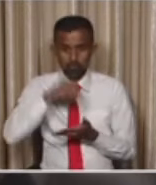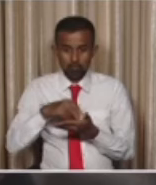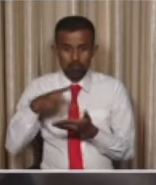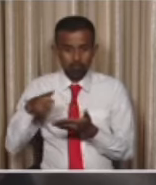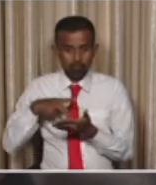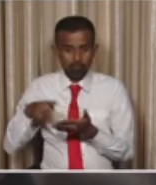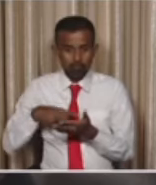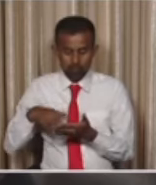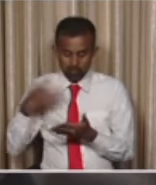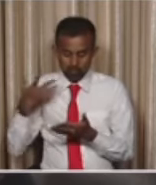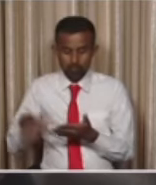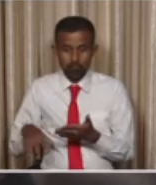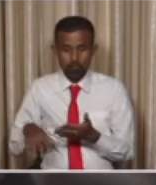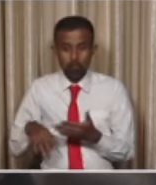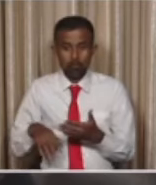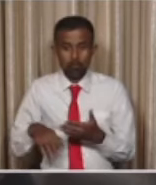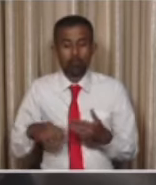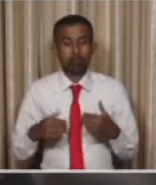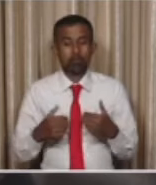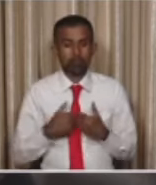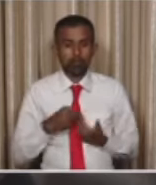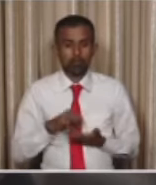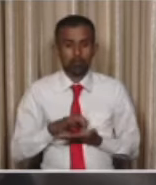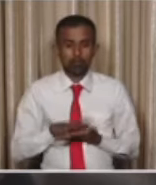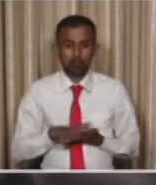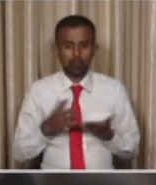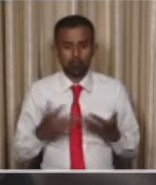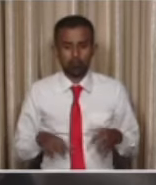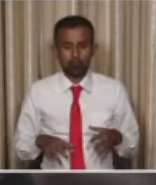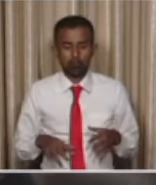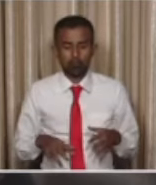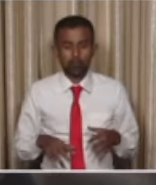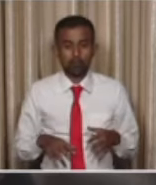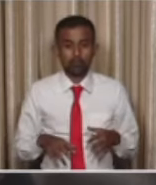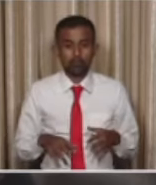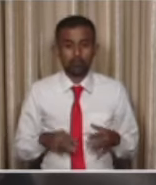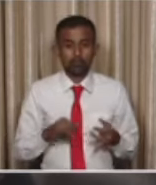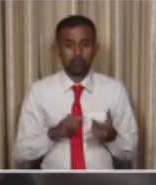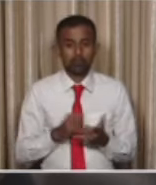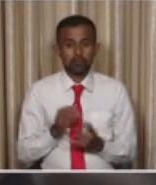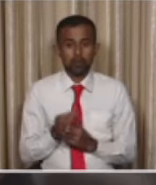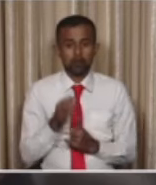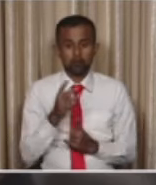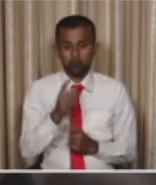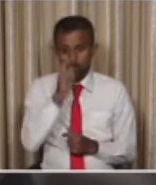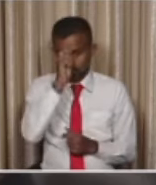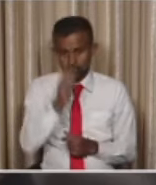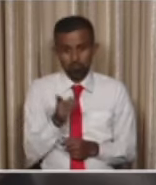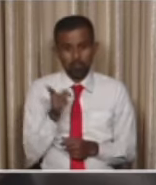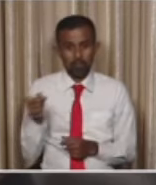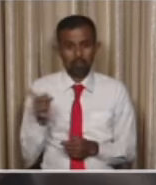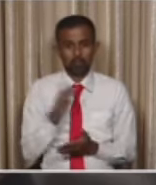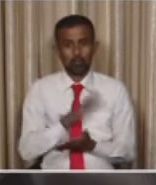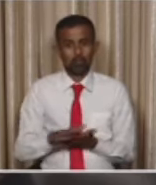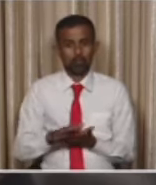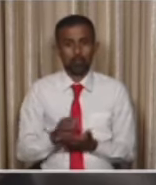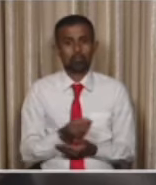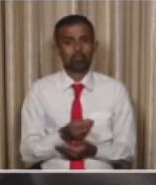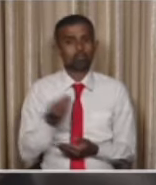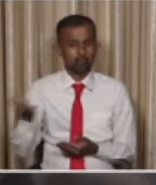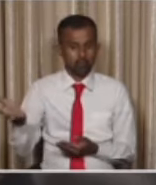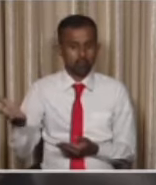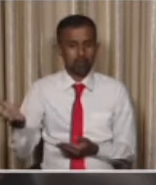Premadasa. That decision could have gone any way, but that is the decision taken by our